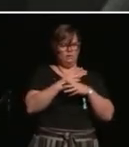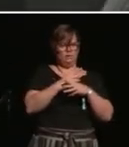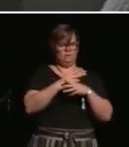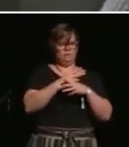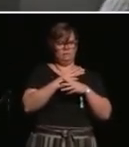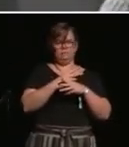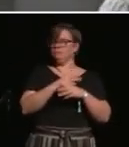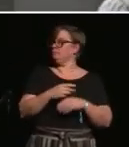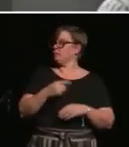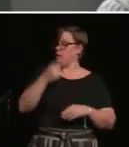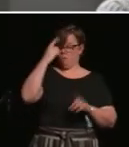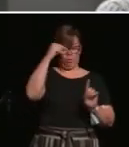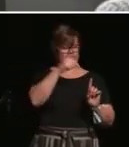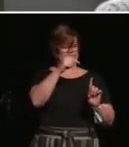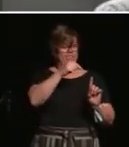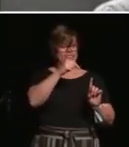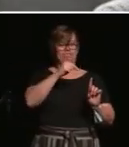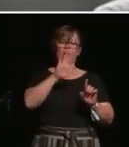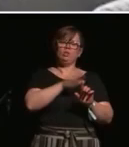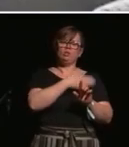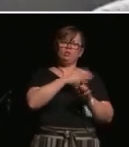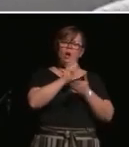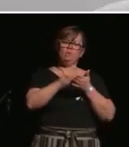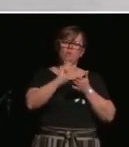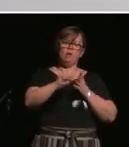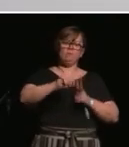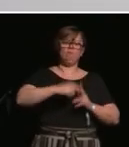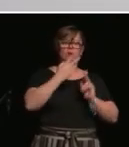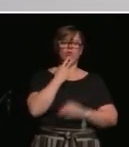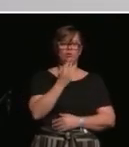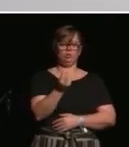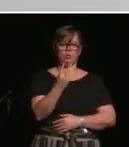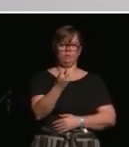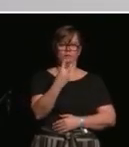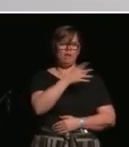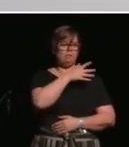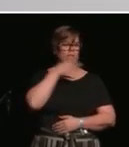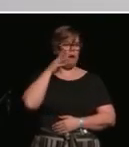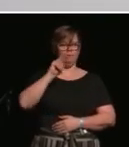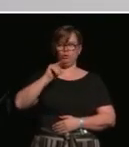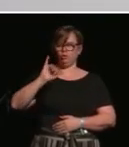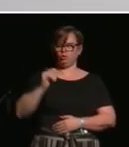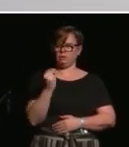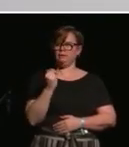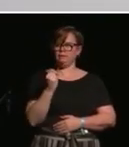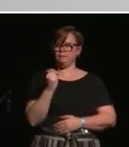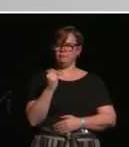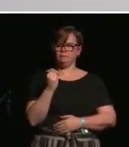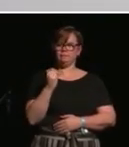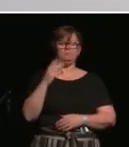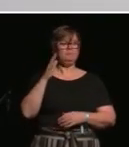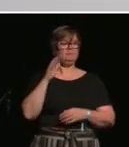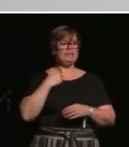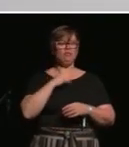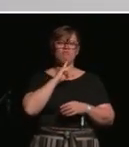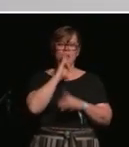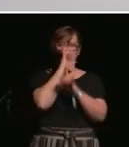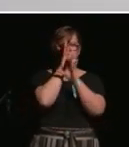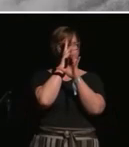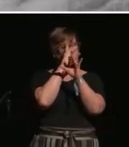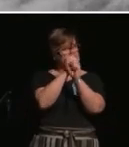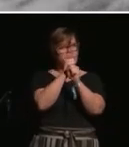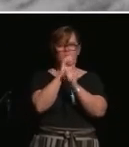For Ian, songwriting began at the age of 12. Raised on a farm in New Jersey, Janis Eddie Fink was attracted to folk